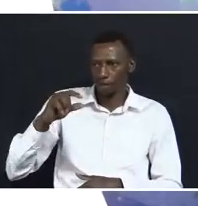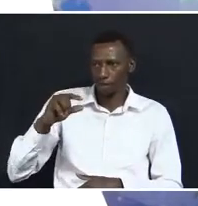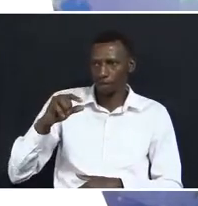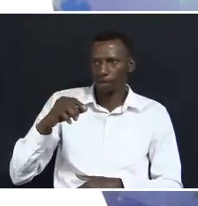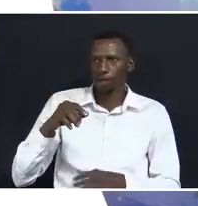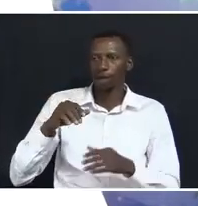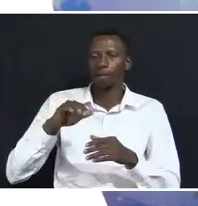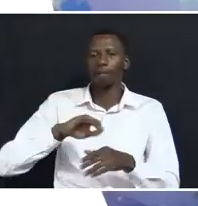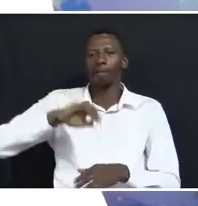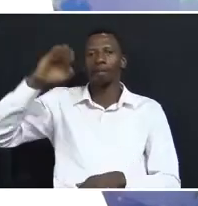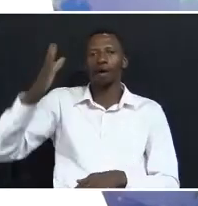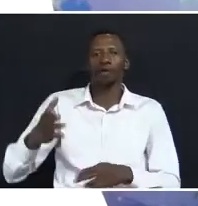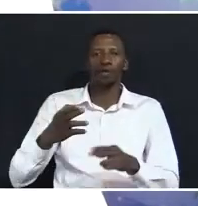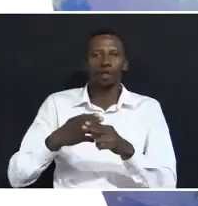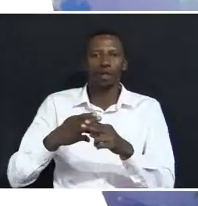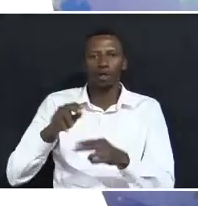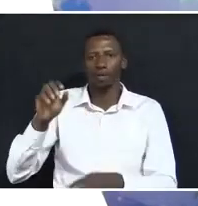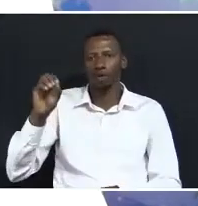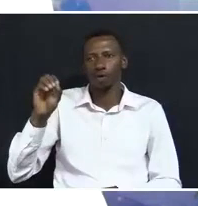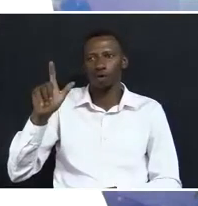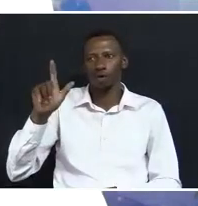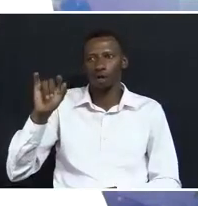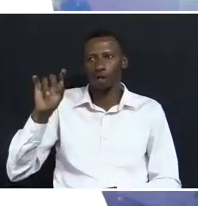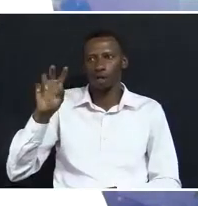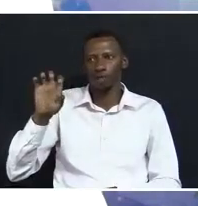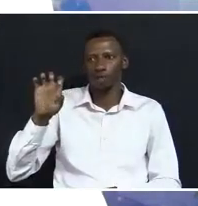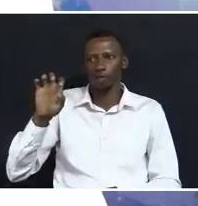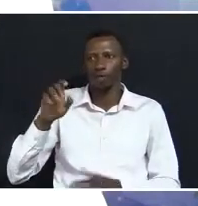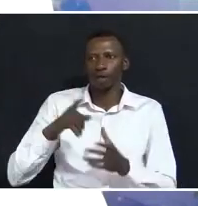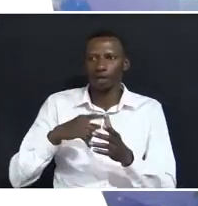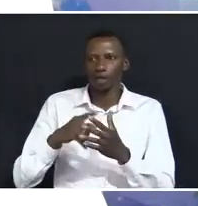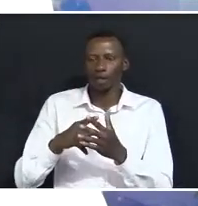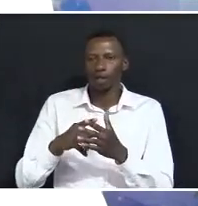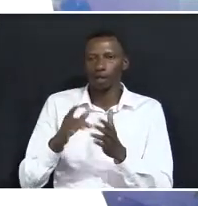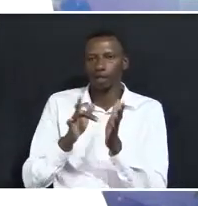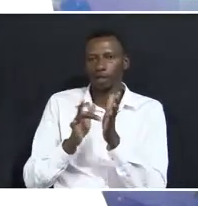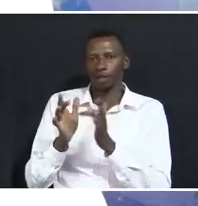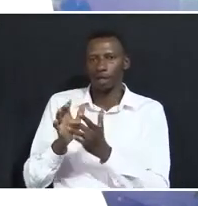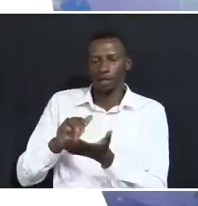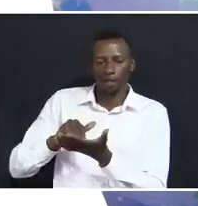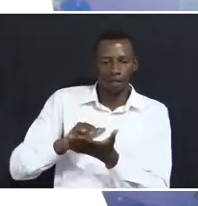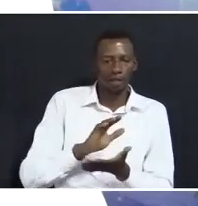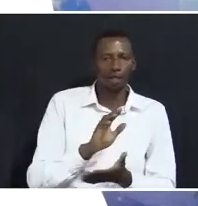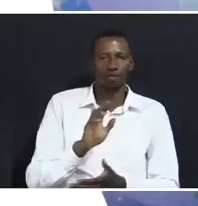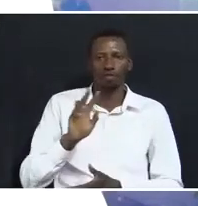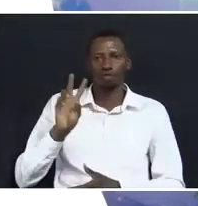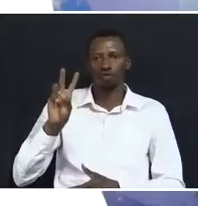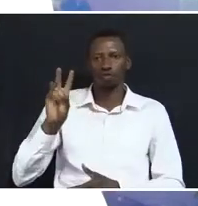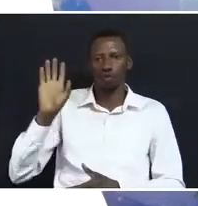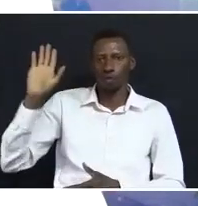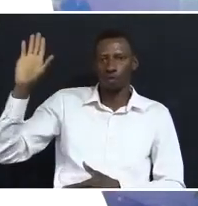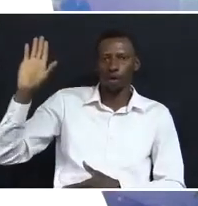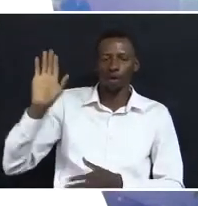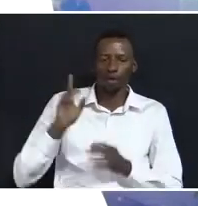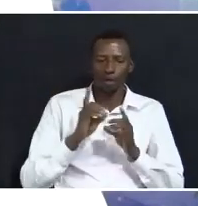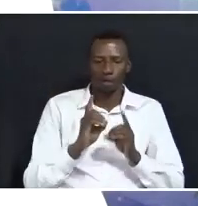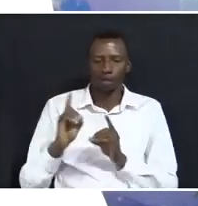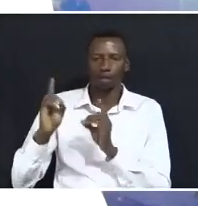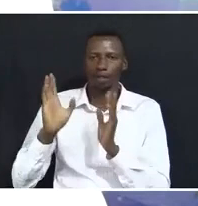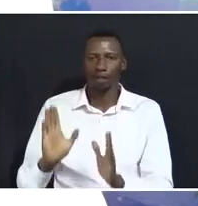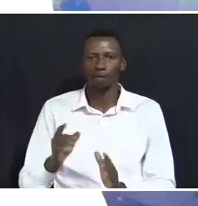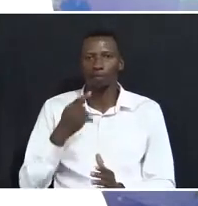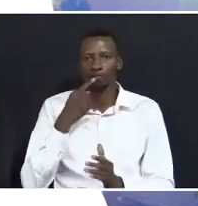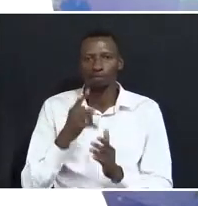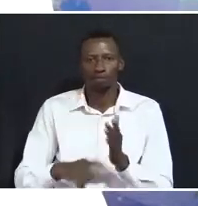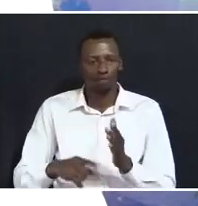mountain called Olivet, that he sent two of his disciples, saying, "Go into